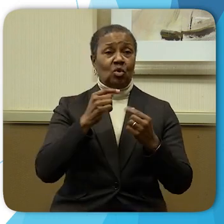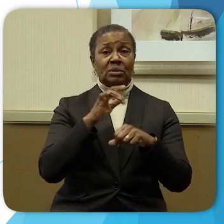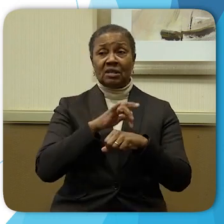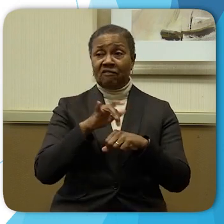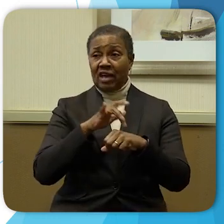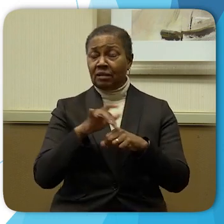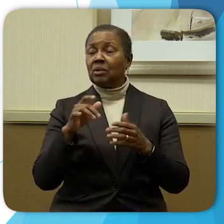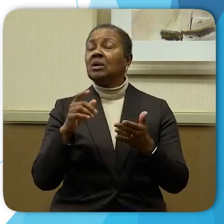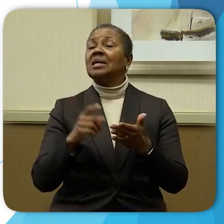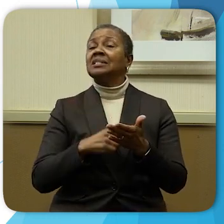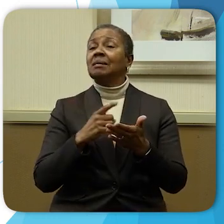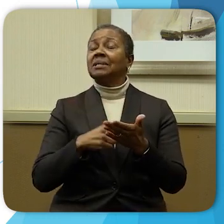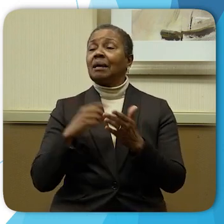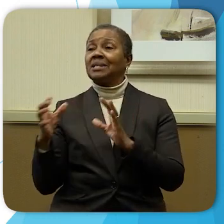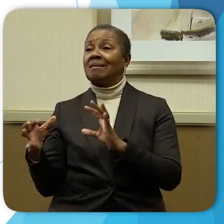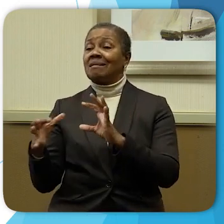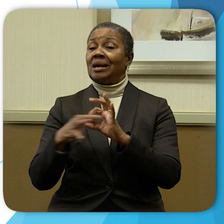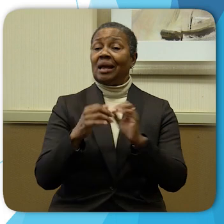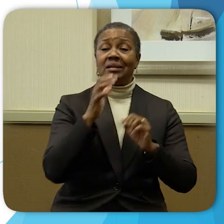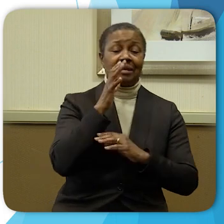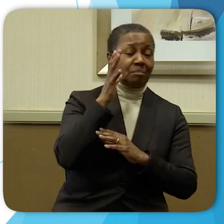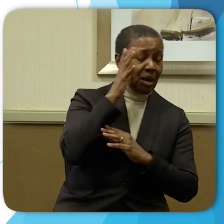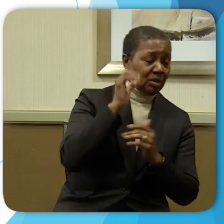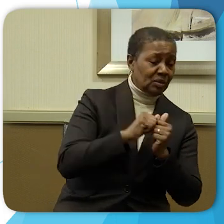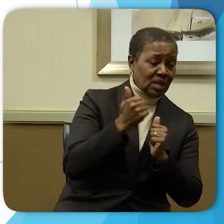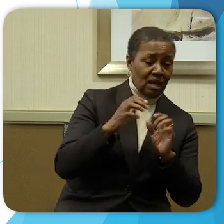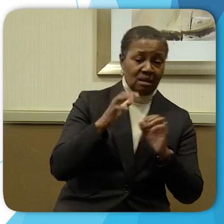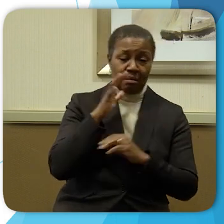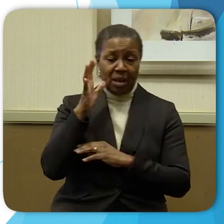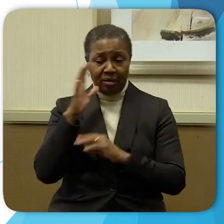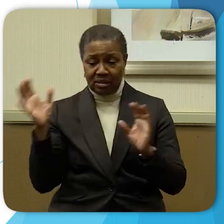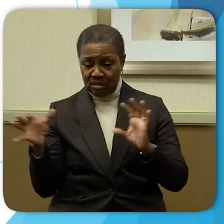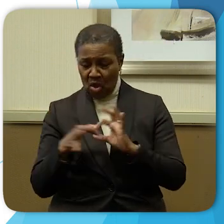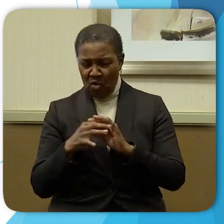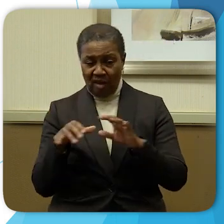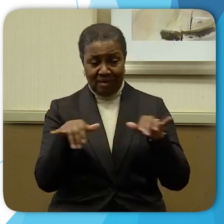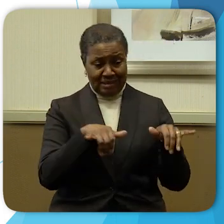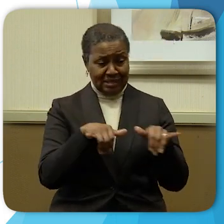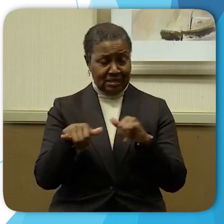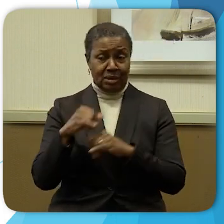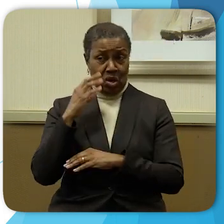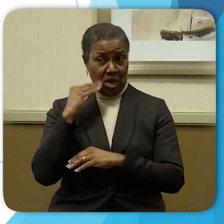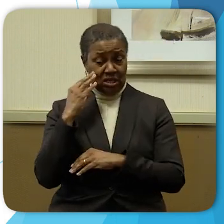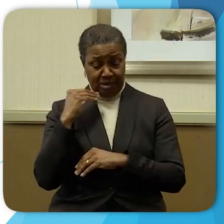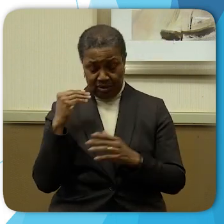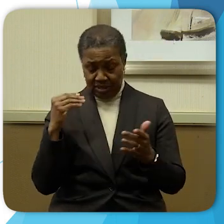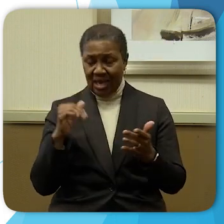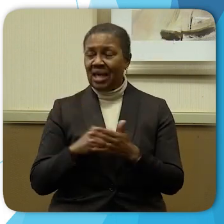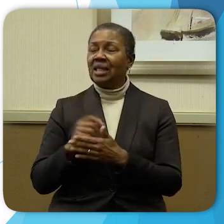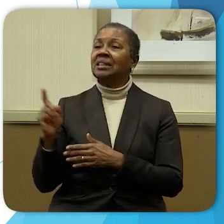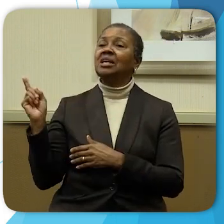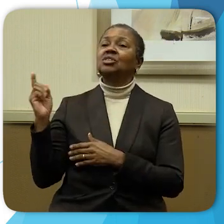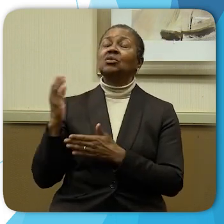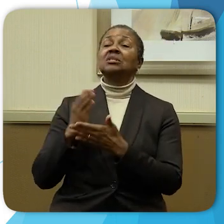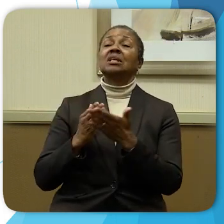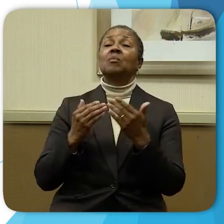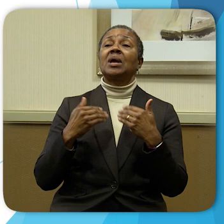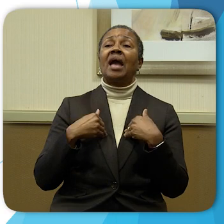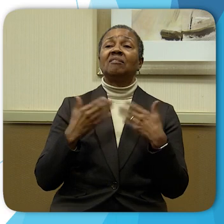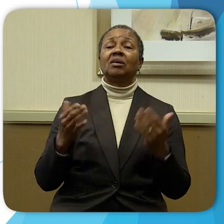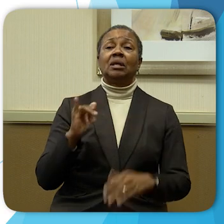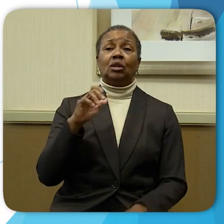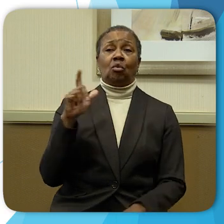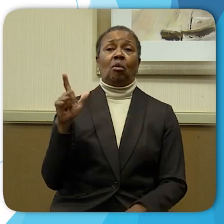sometimes getting parents connected to other parents who have a similar experience. So these are some of the ones that we have